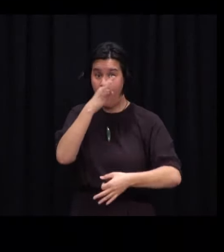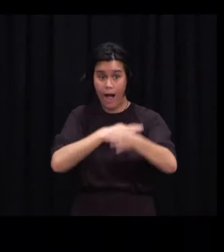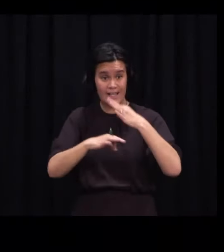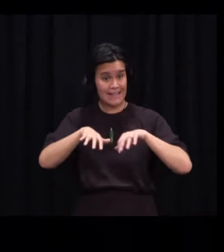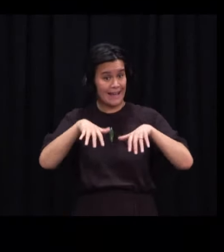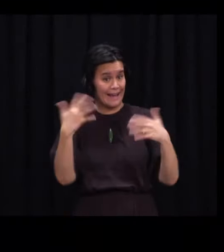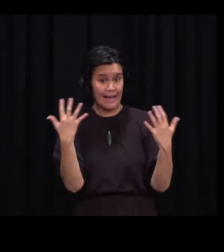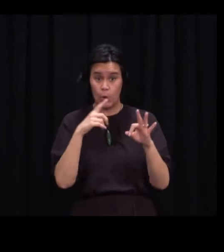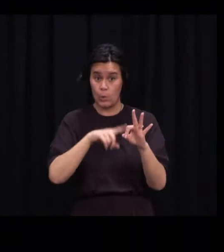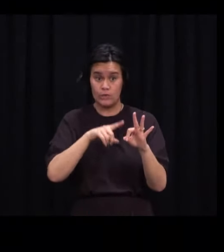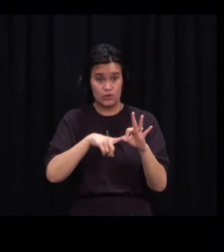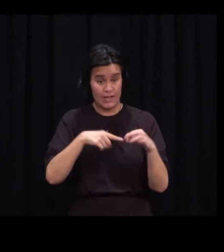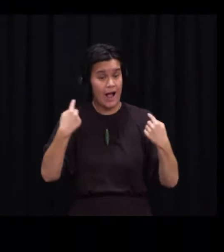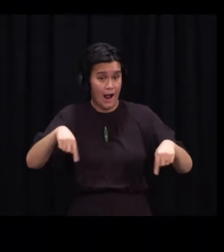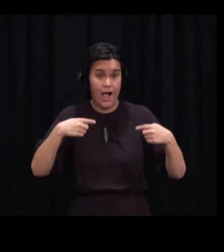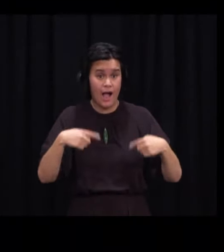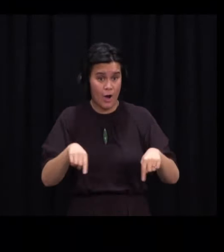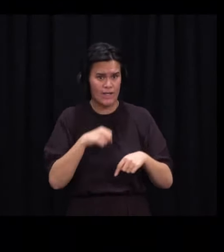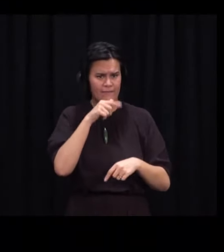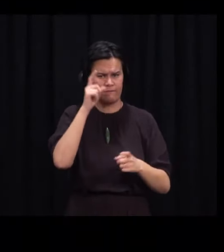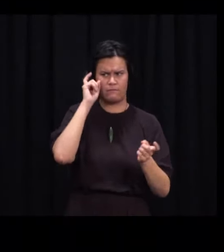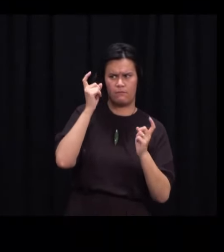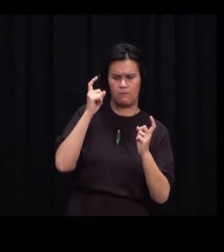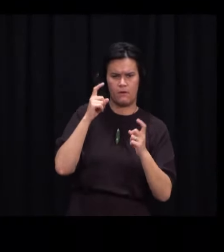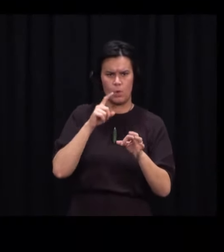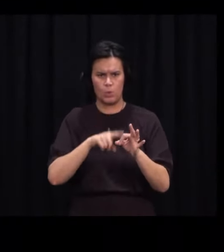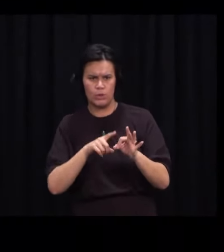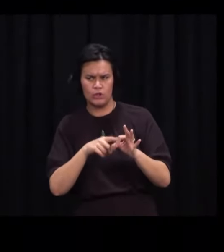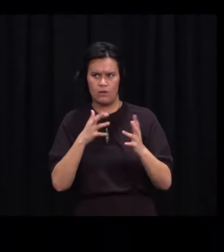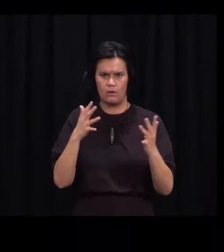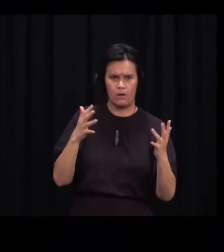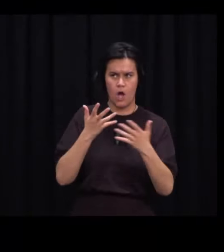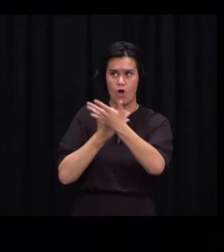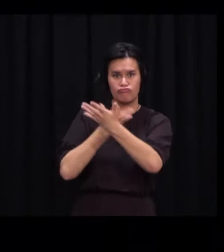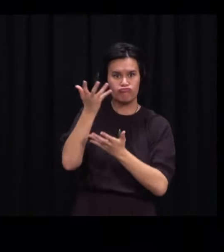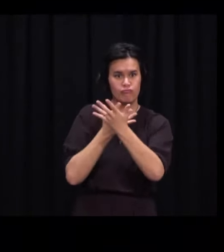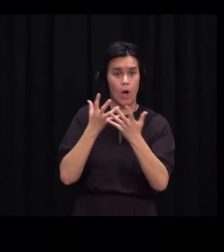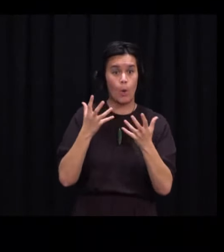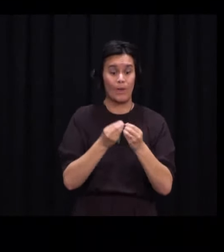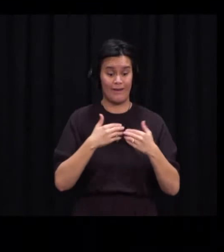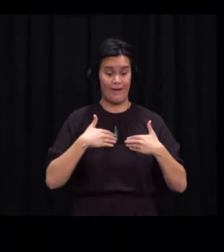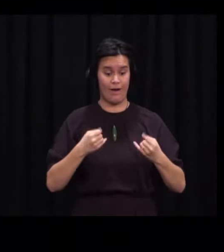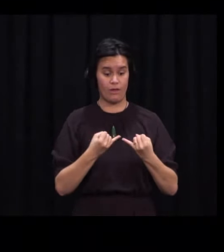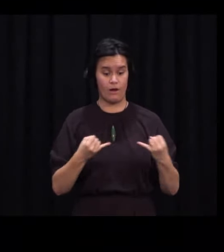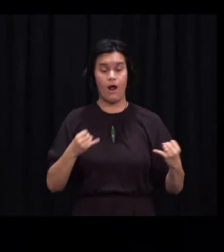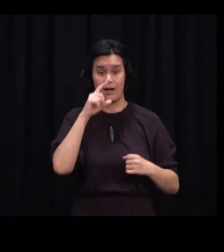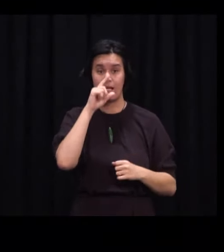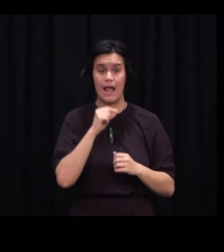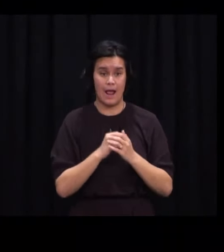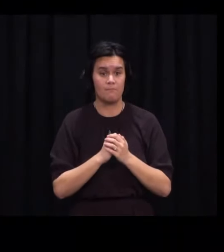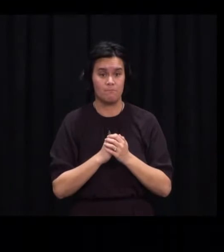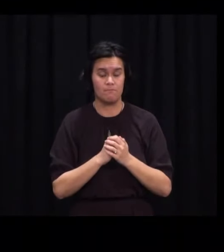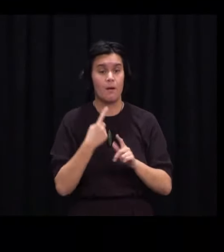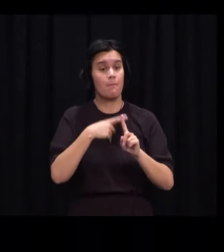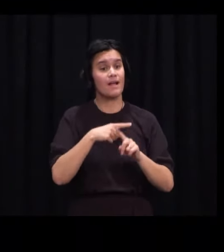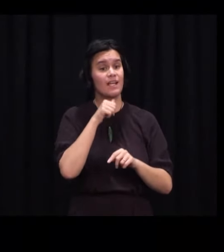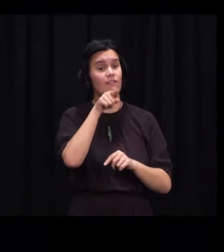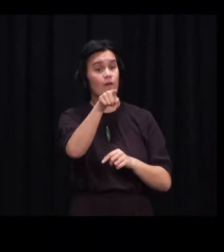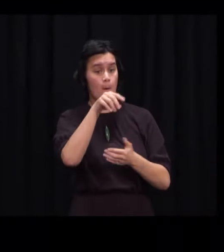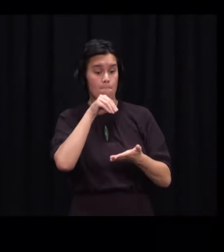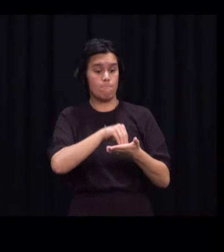who can answer them for you and help with the booking and support you to be vaccinated. If you have a booking that's a way off in the future, please bring